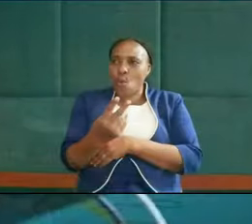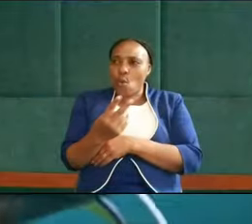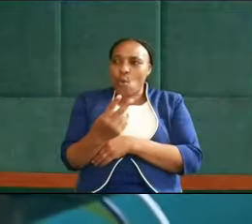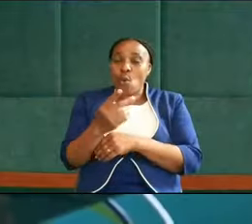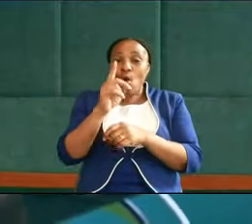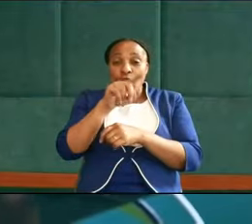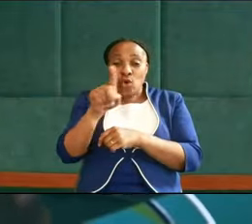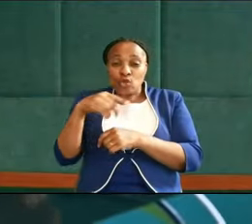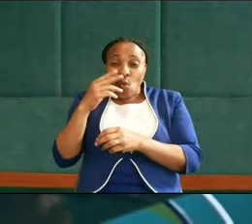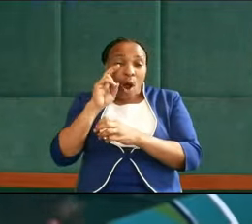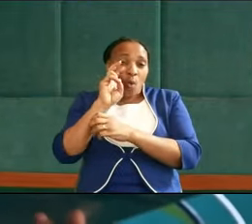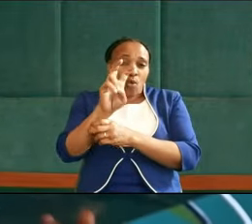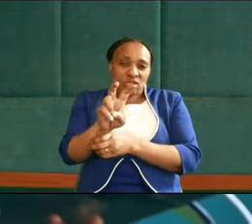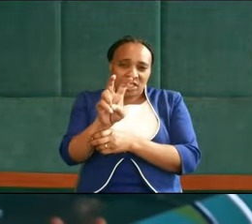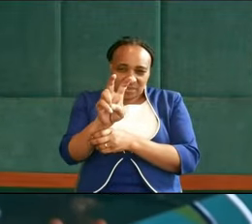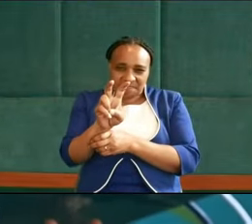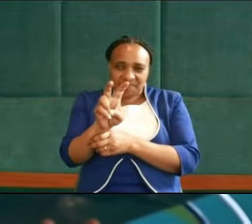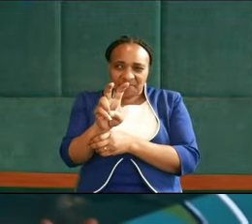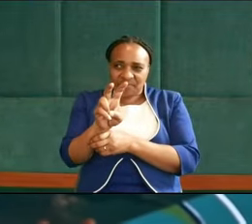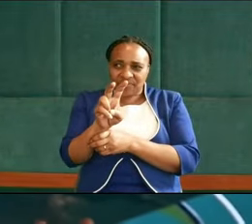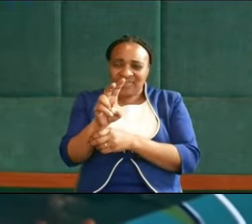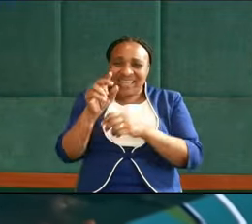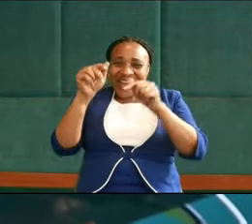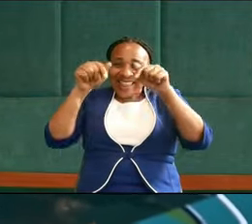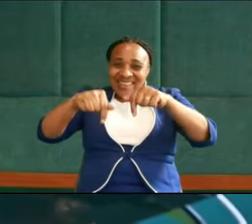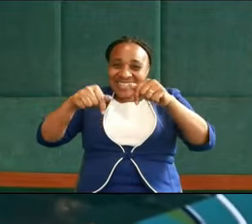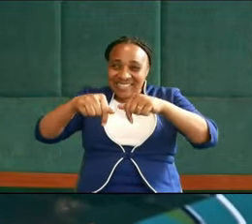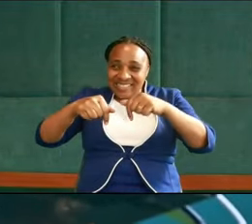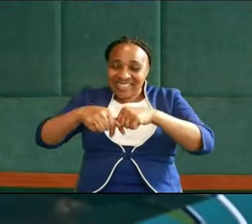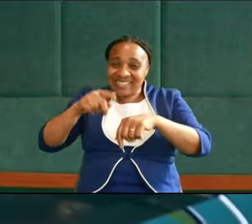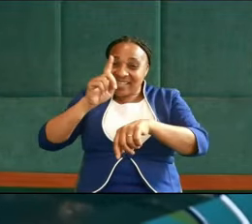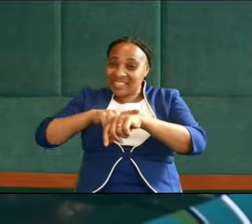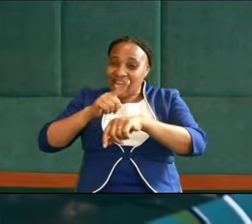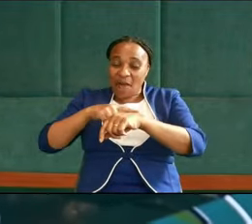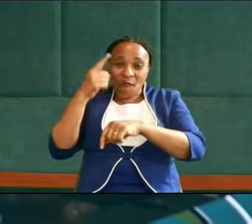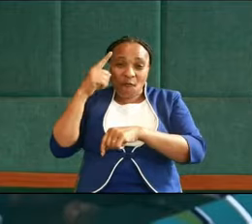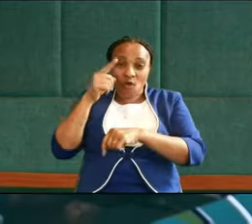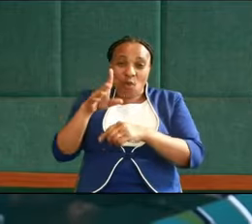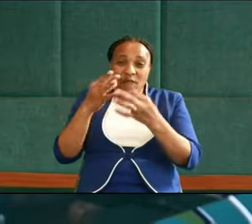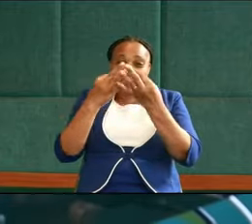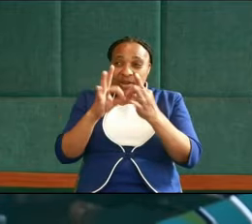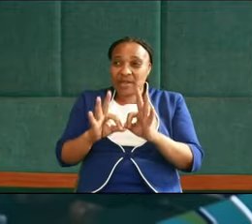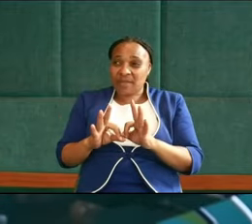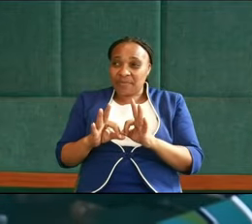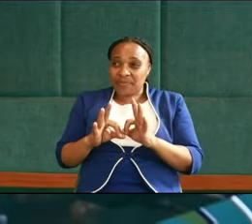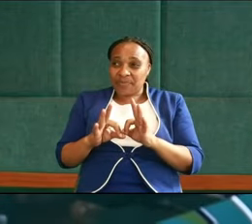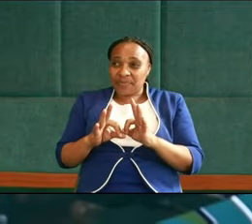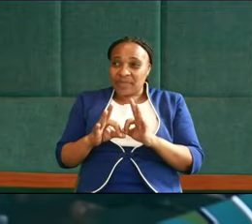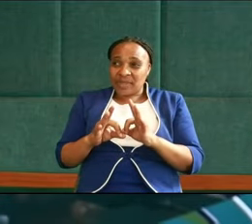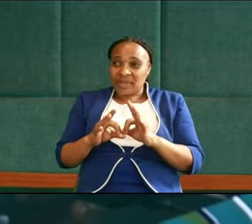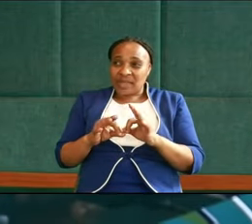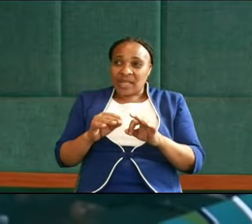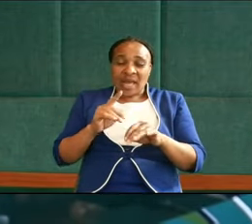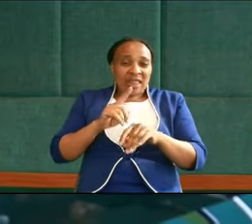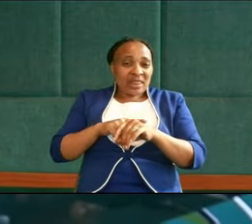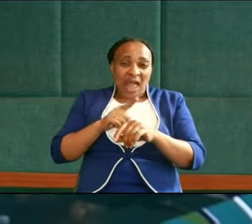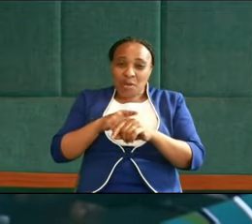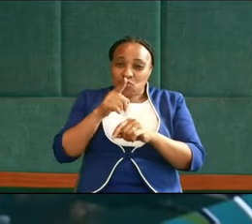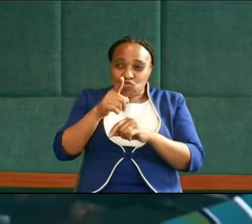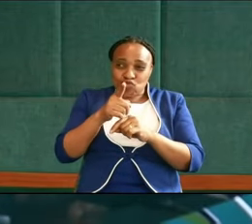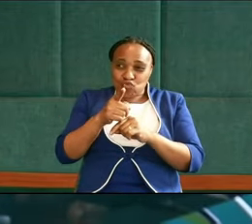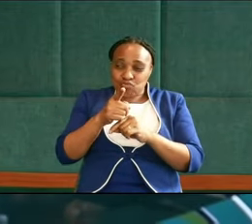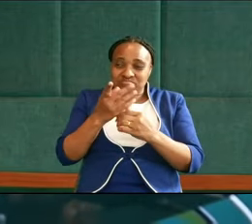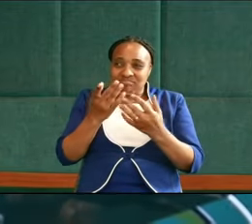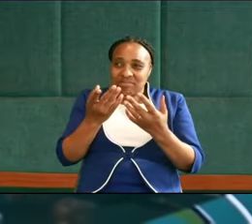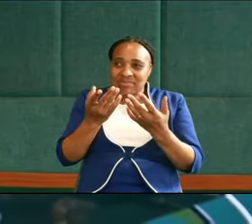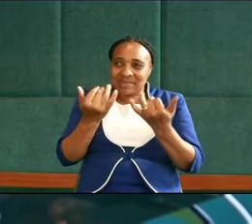Those of you watching online, this decision is also your decision. The thousands of you on YouTube, on